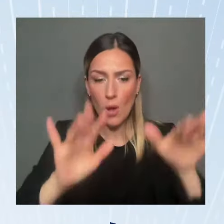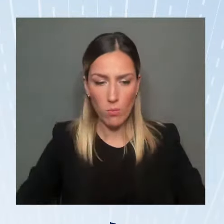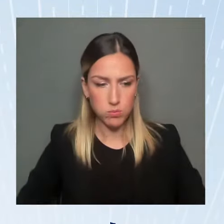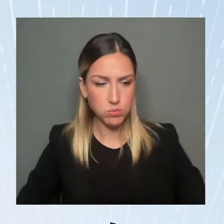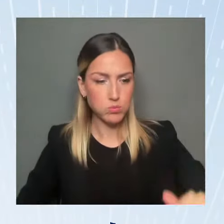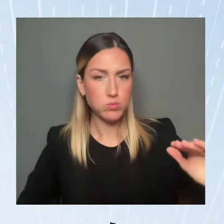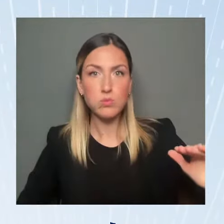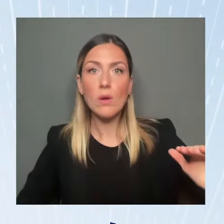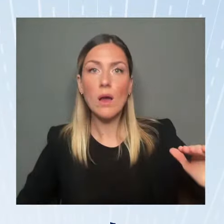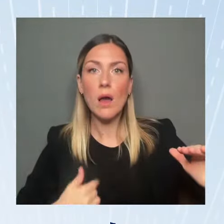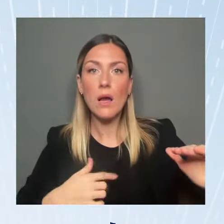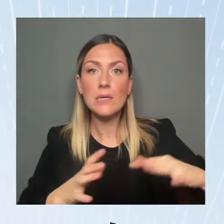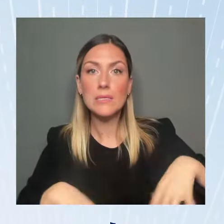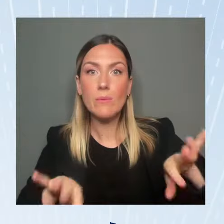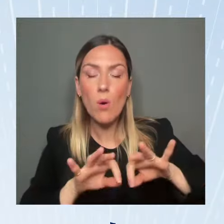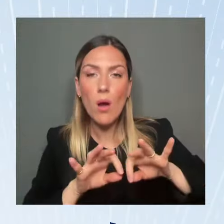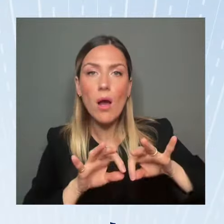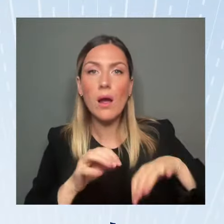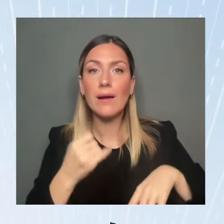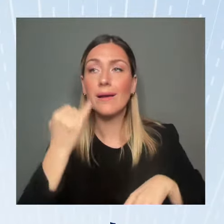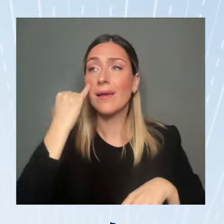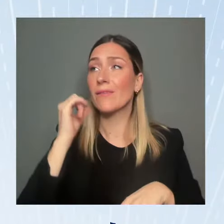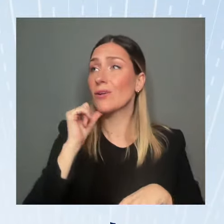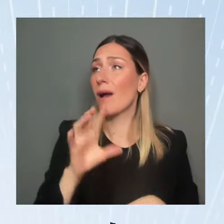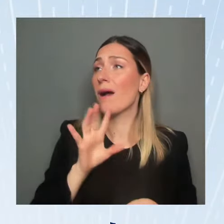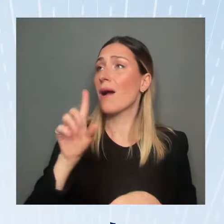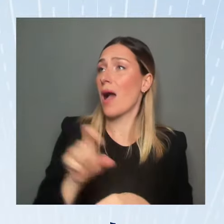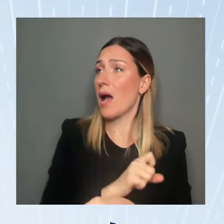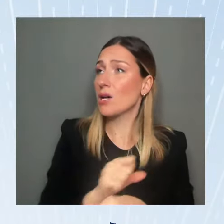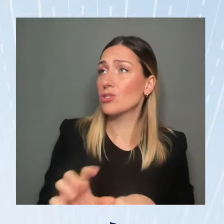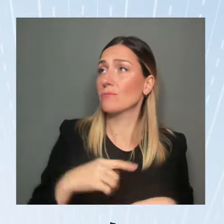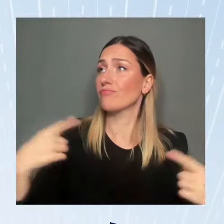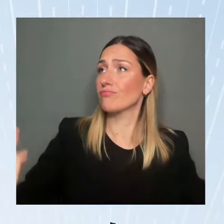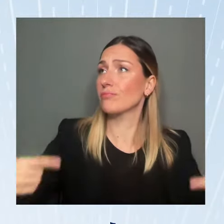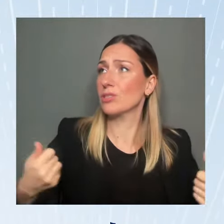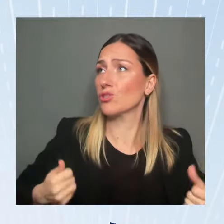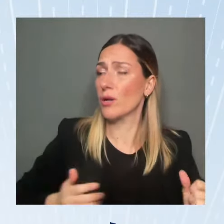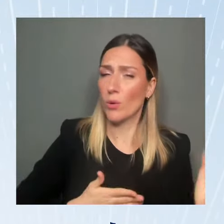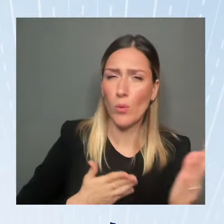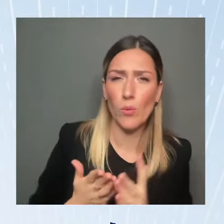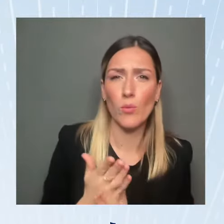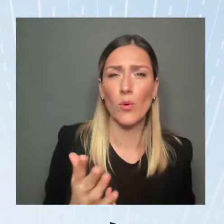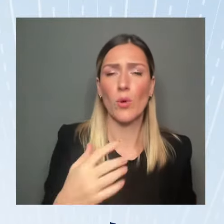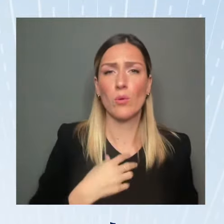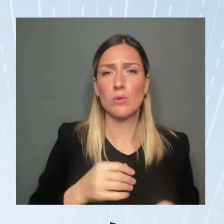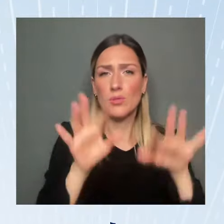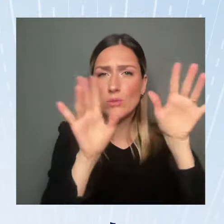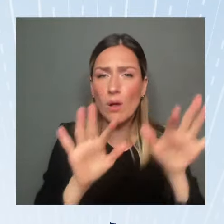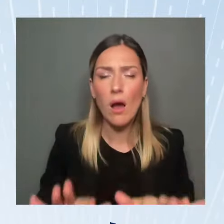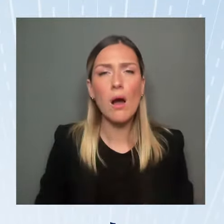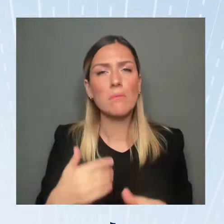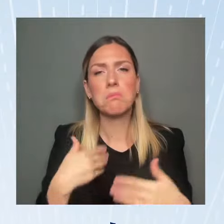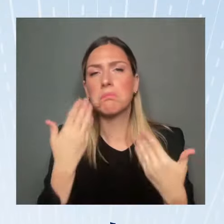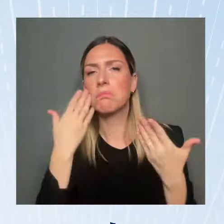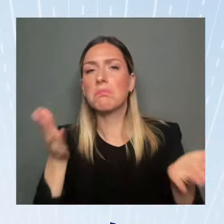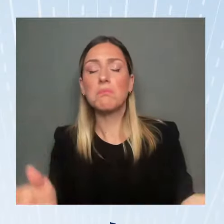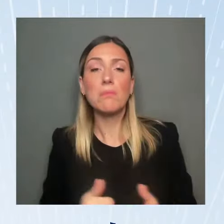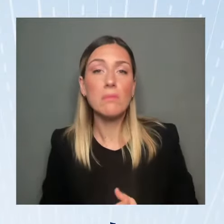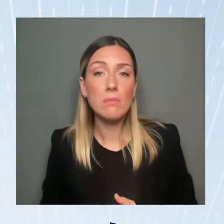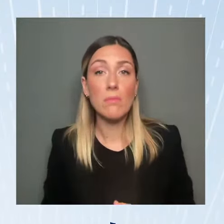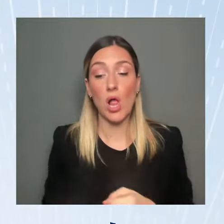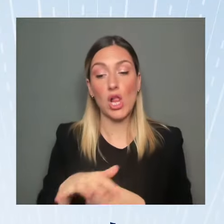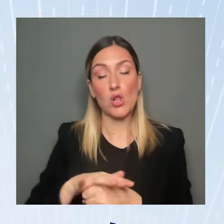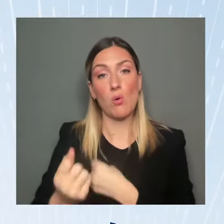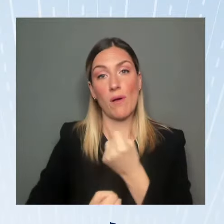above. People don't think about that if they're not actually in a wheelchair trying to push through all that slush. So really that local advocacy is as